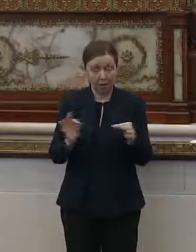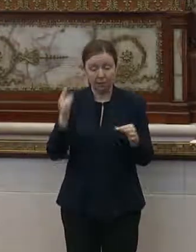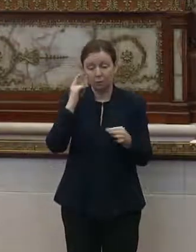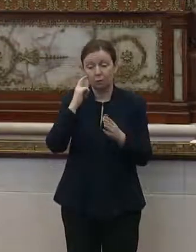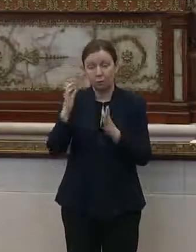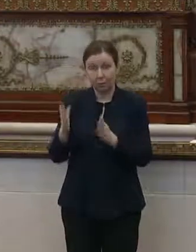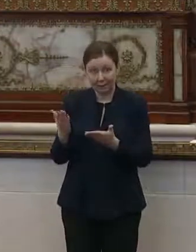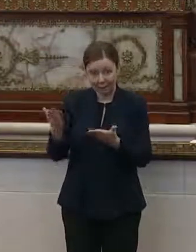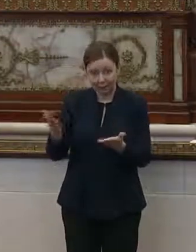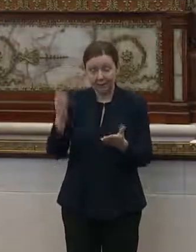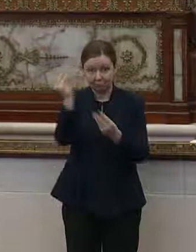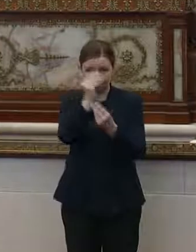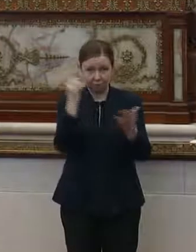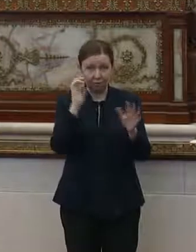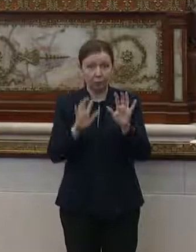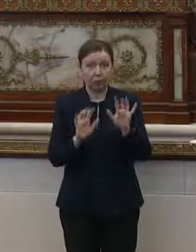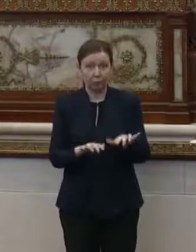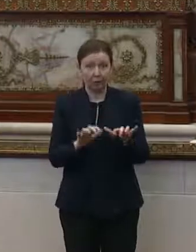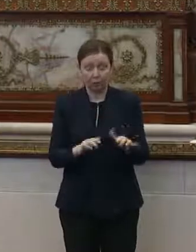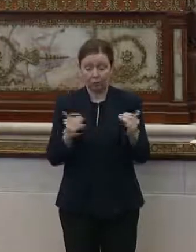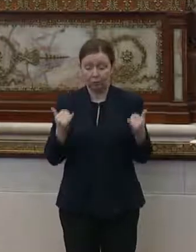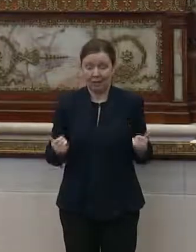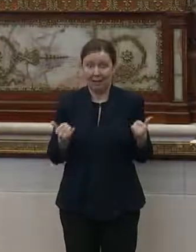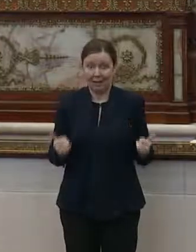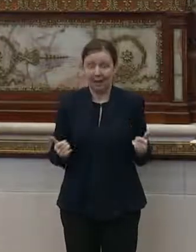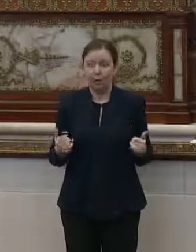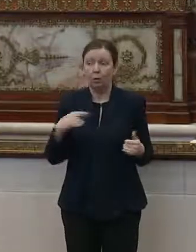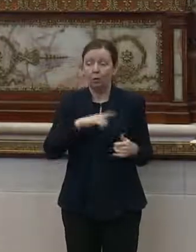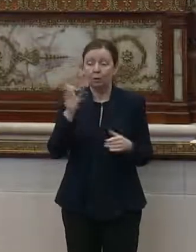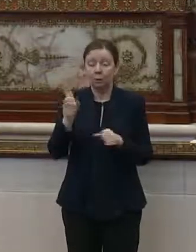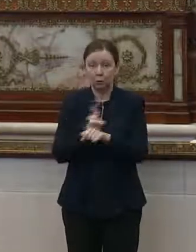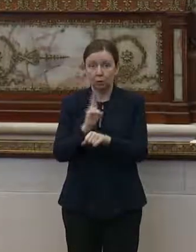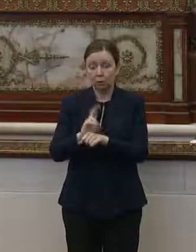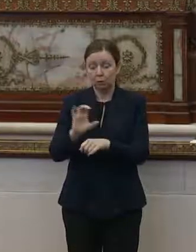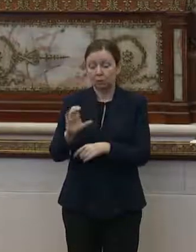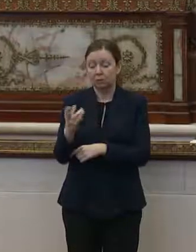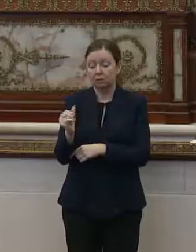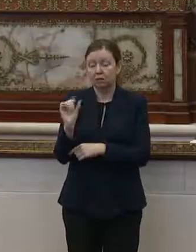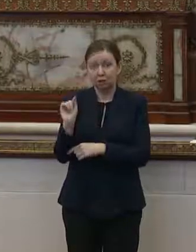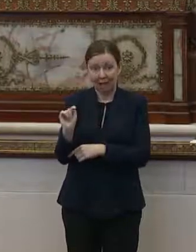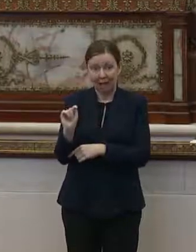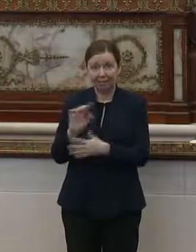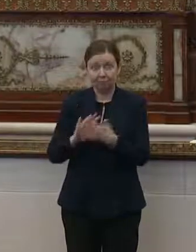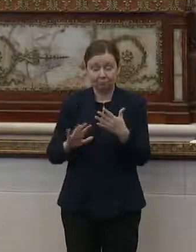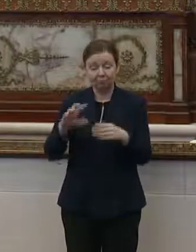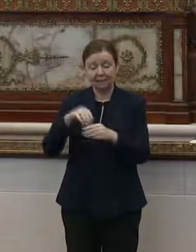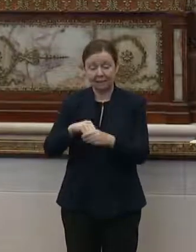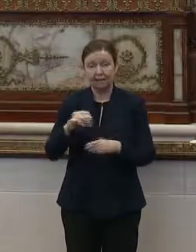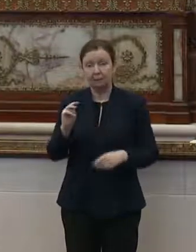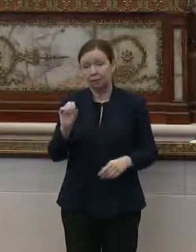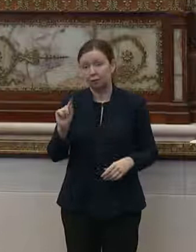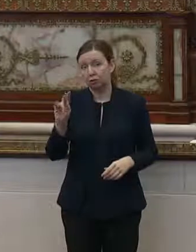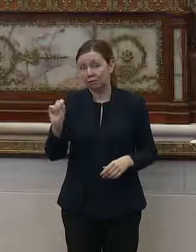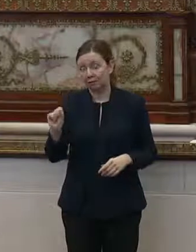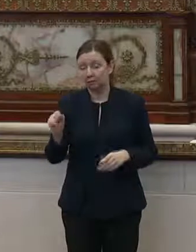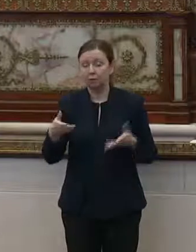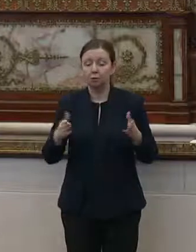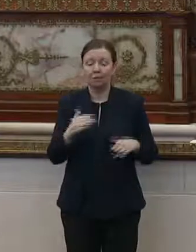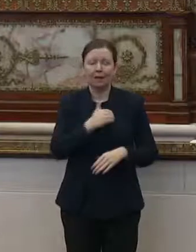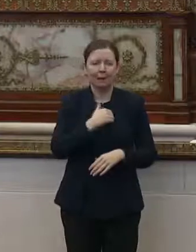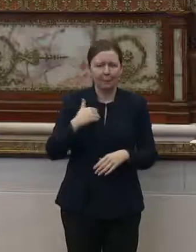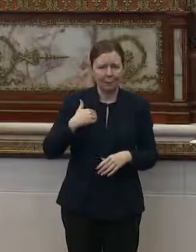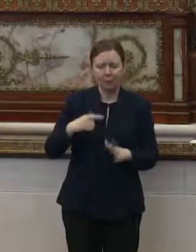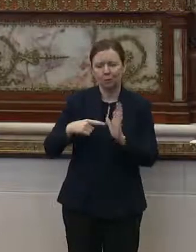witnesses, I will note for the record at this time that we will use the chat feature available in Microsoft Teams to allow members